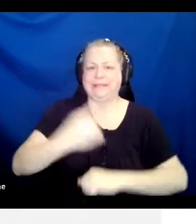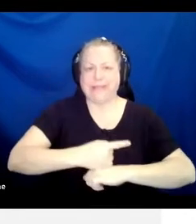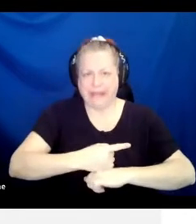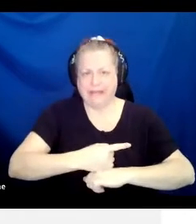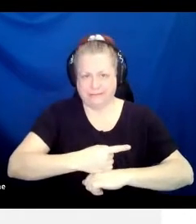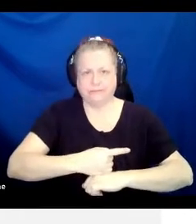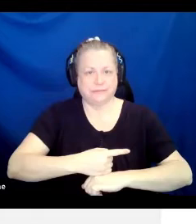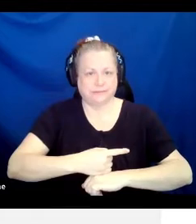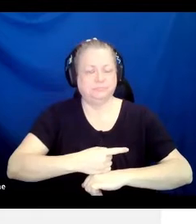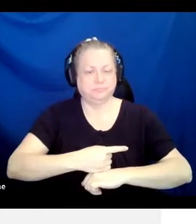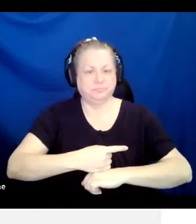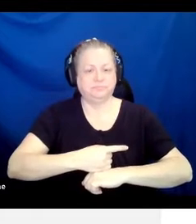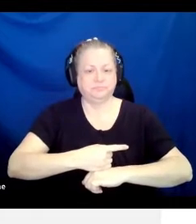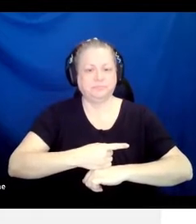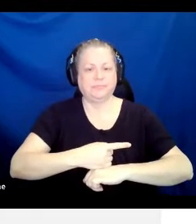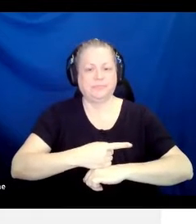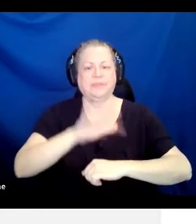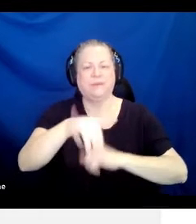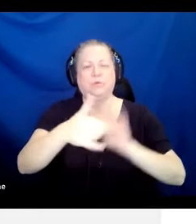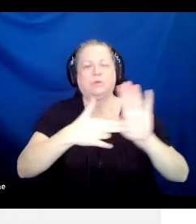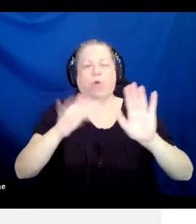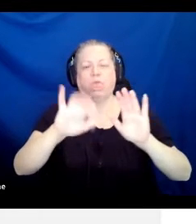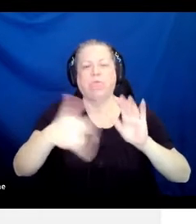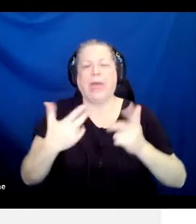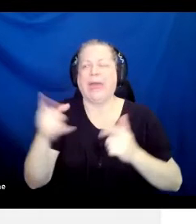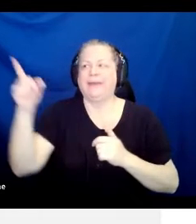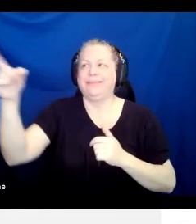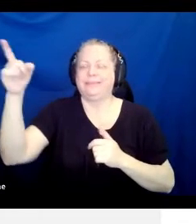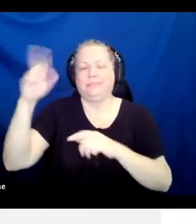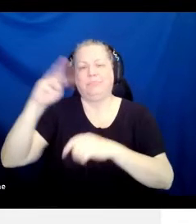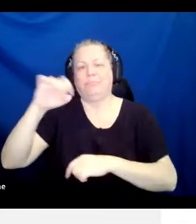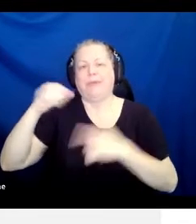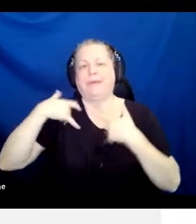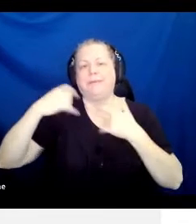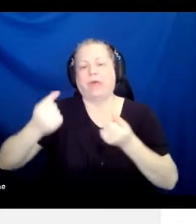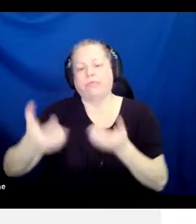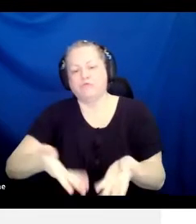respond. And we refer to that as the request for information.